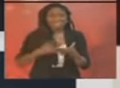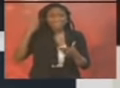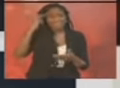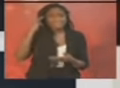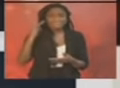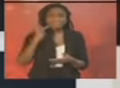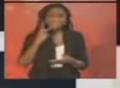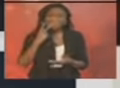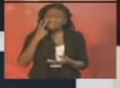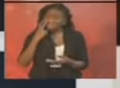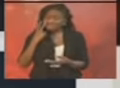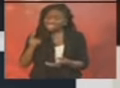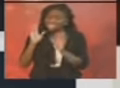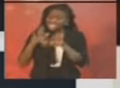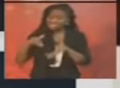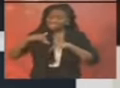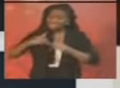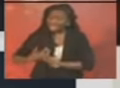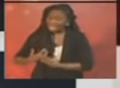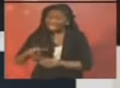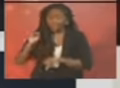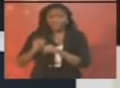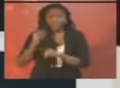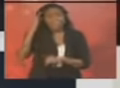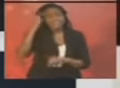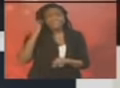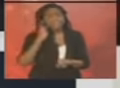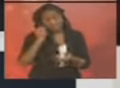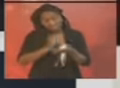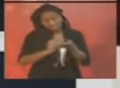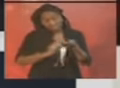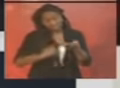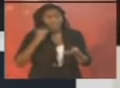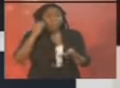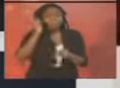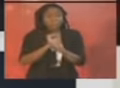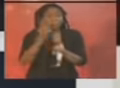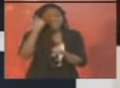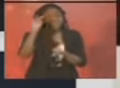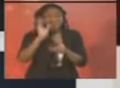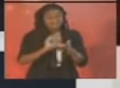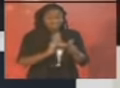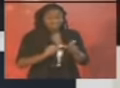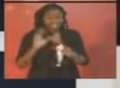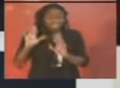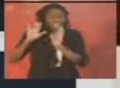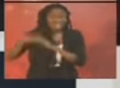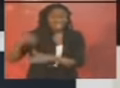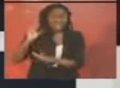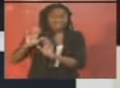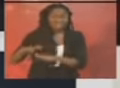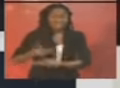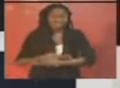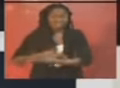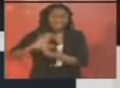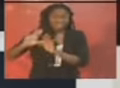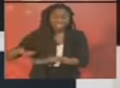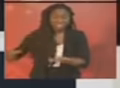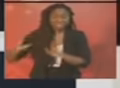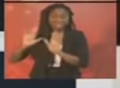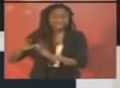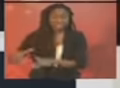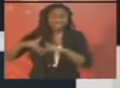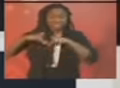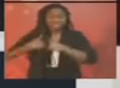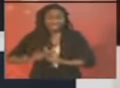do homework for their children because, of course, some children are not managing. What we found with the COVID fatigue, especially with regards